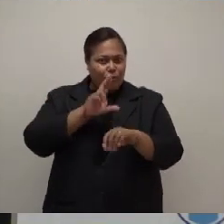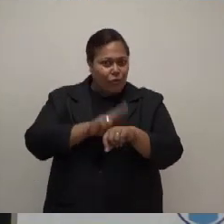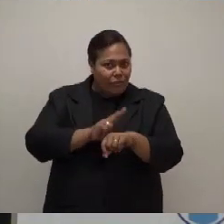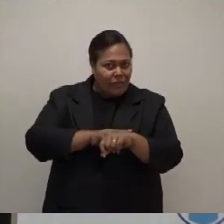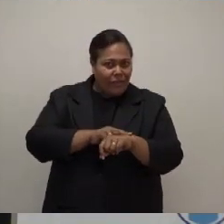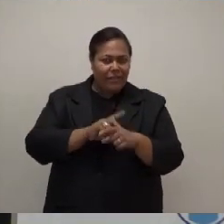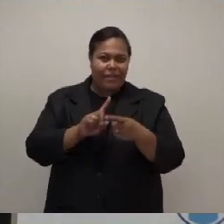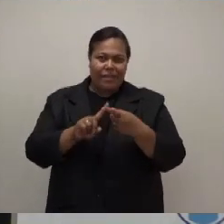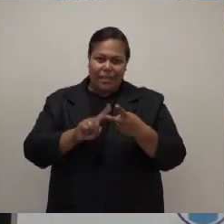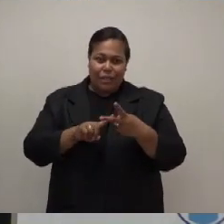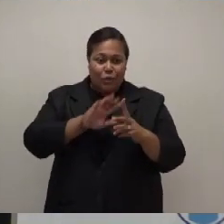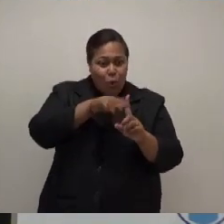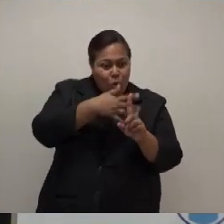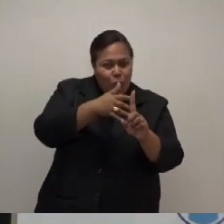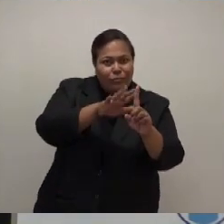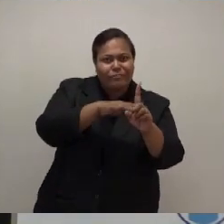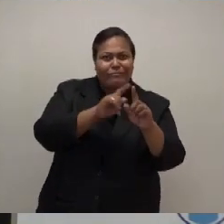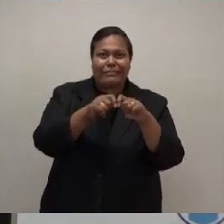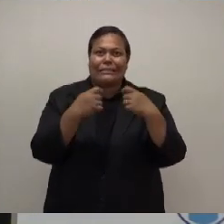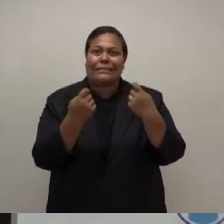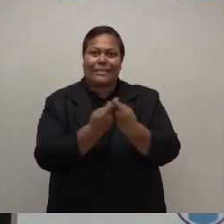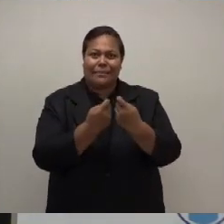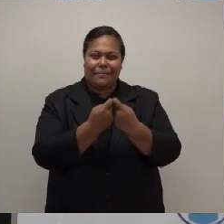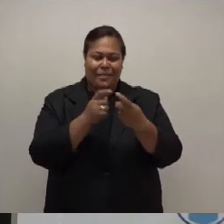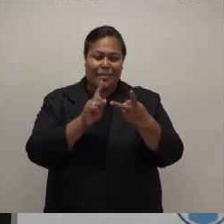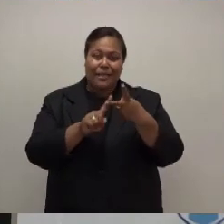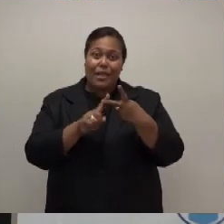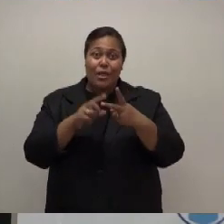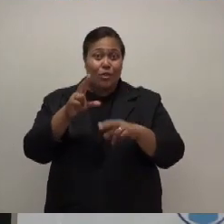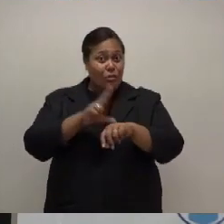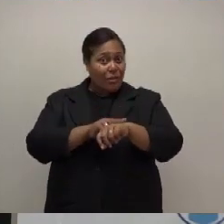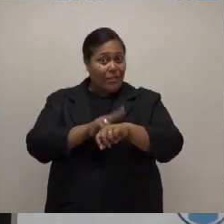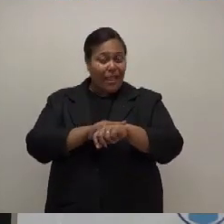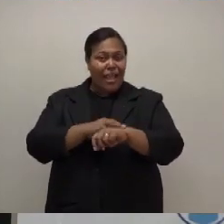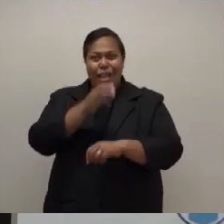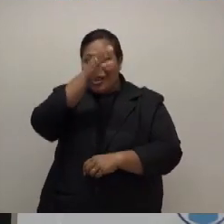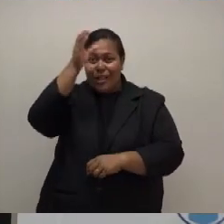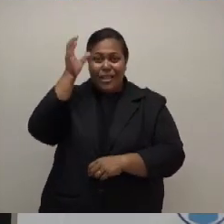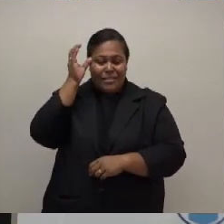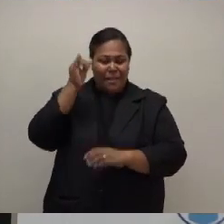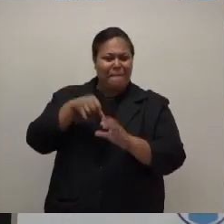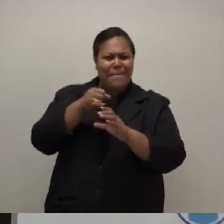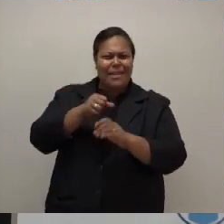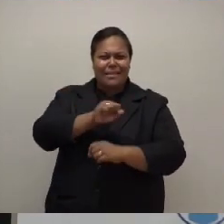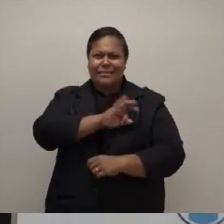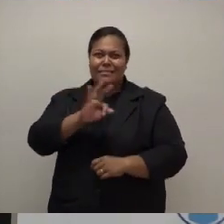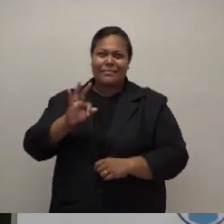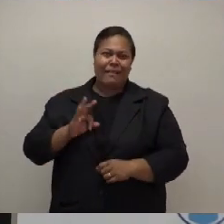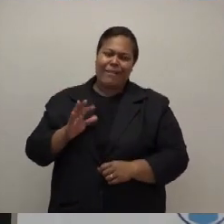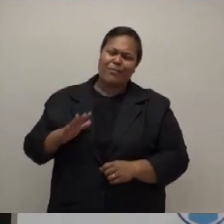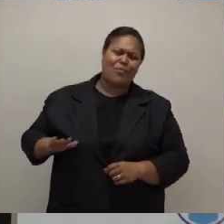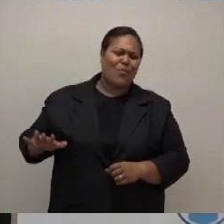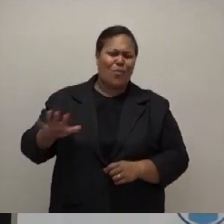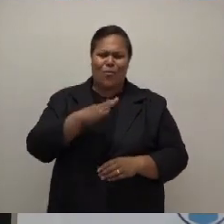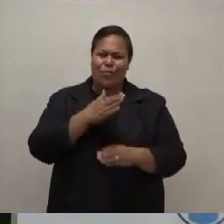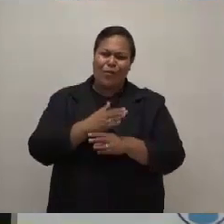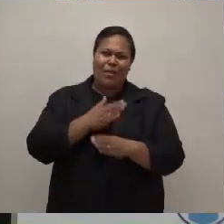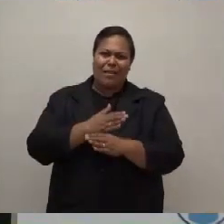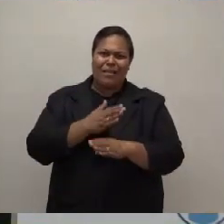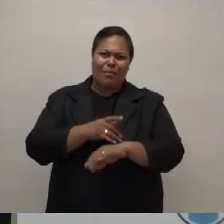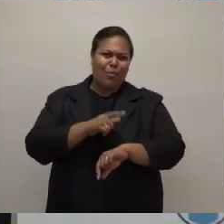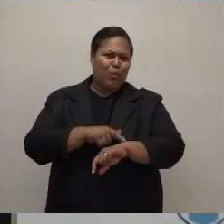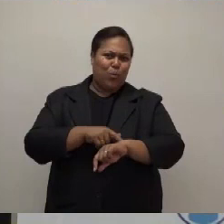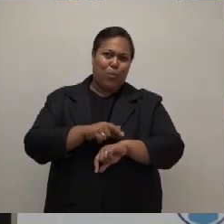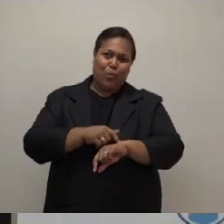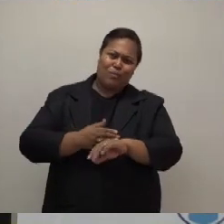Binaka to our contact tracing team, our doctors, our nurses, our medical staff, and everyone working overtime at